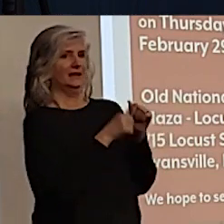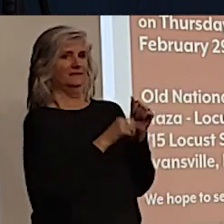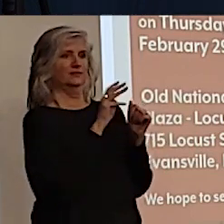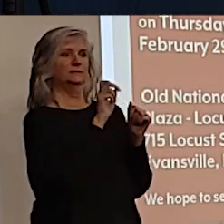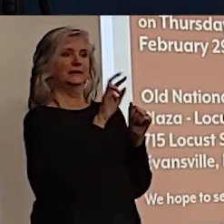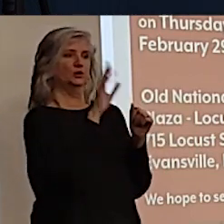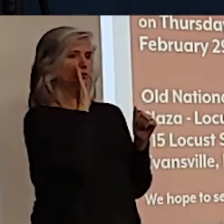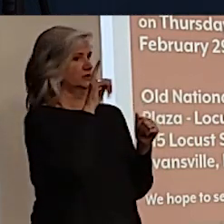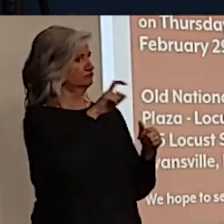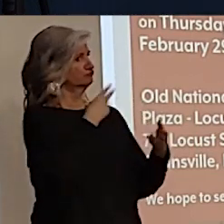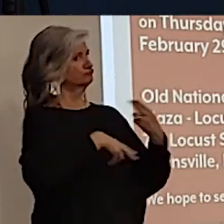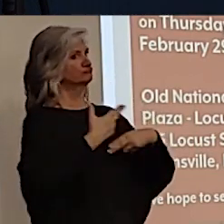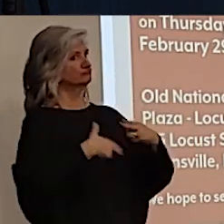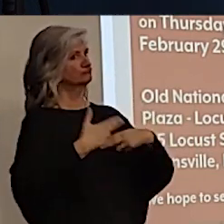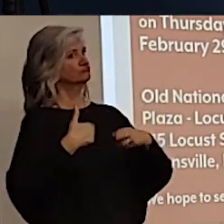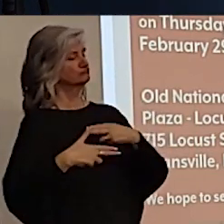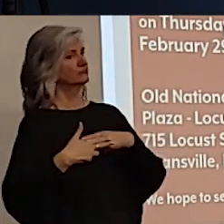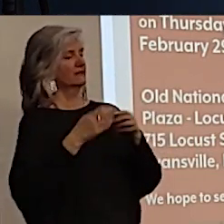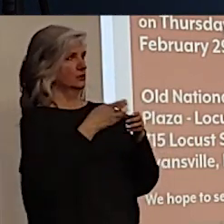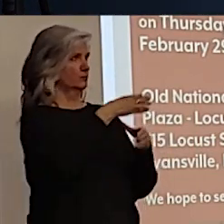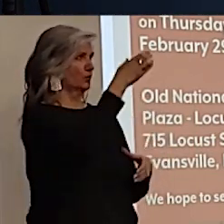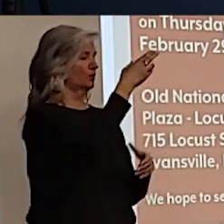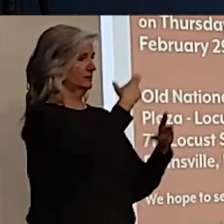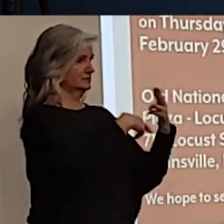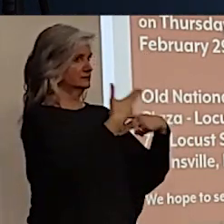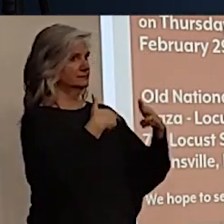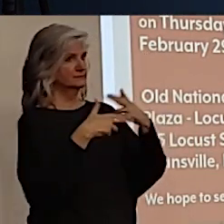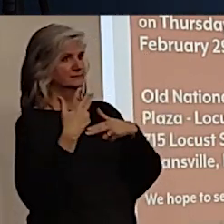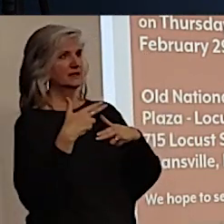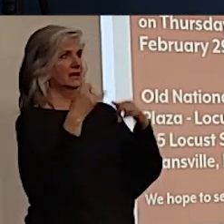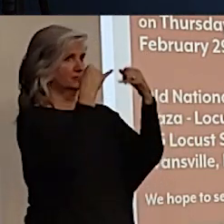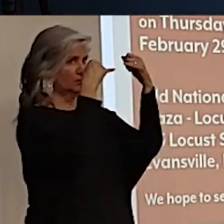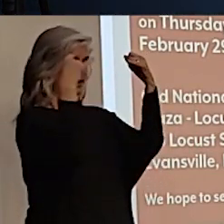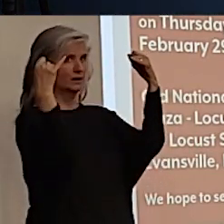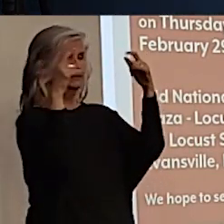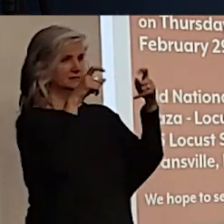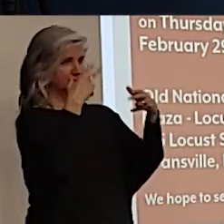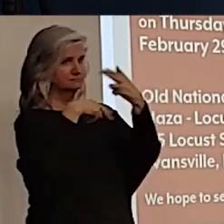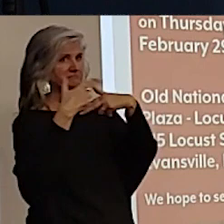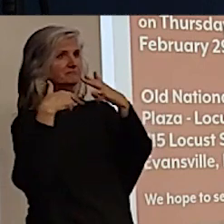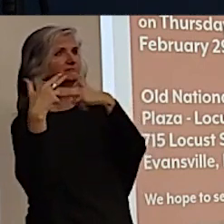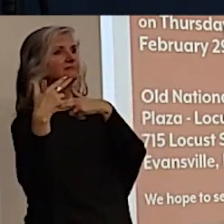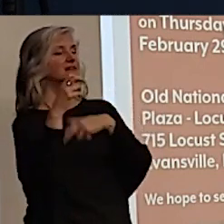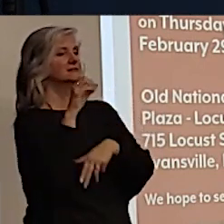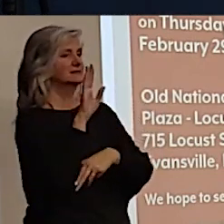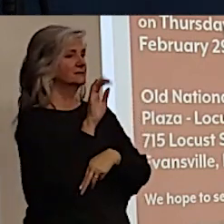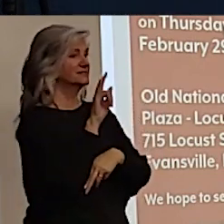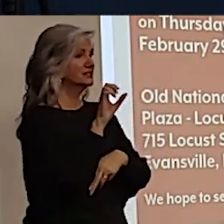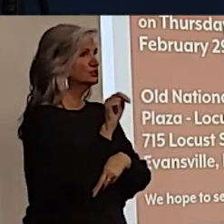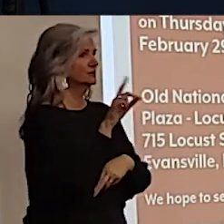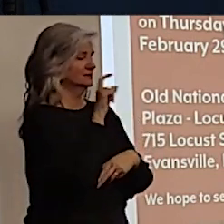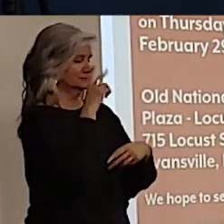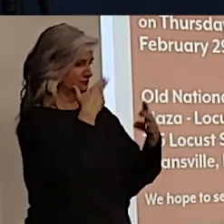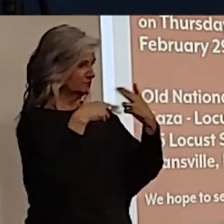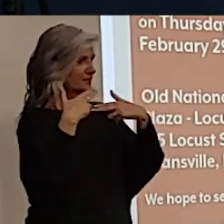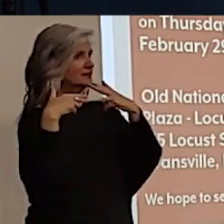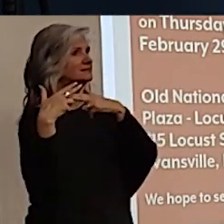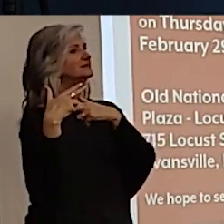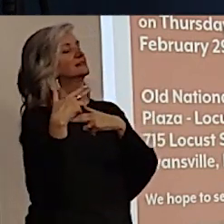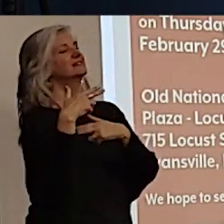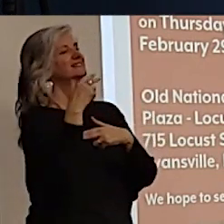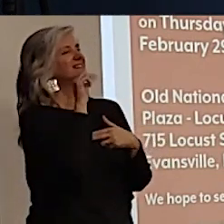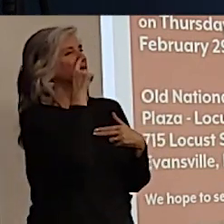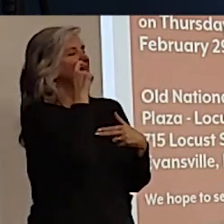needs replaced. Every pole needs replaced. Every wire needs replaced. Every substation needs replaced. Not because it